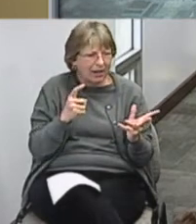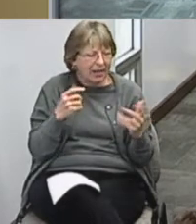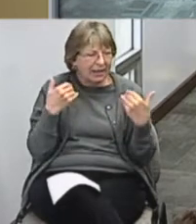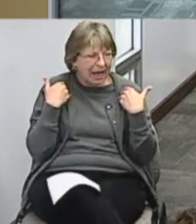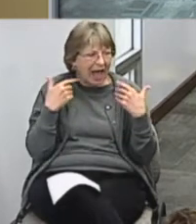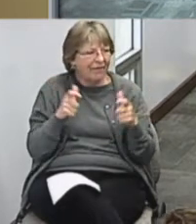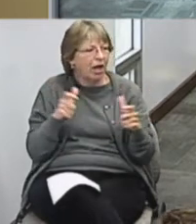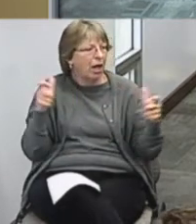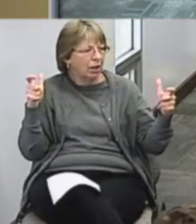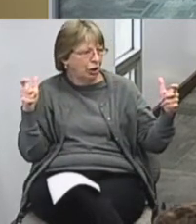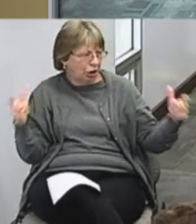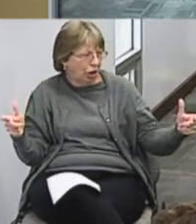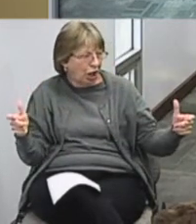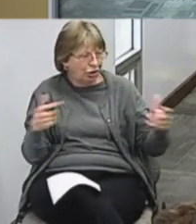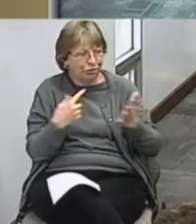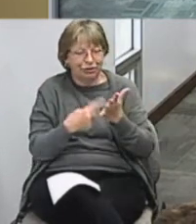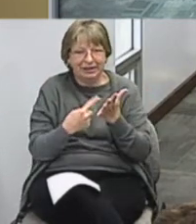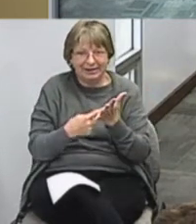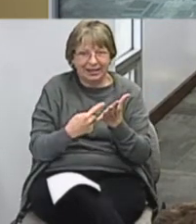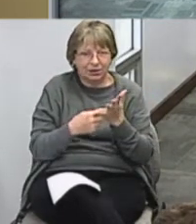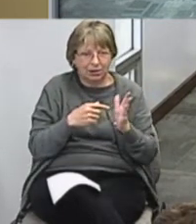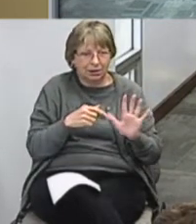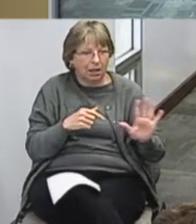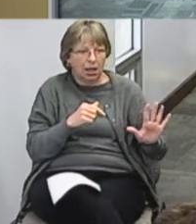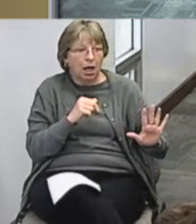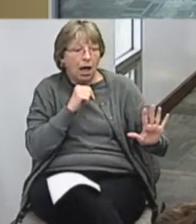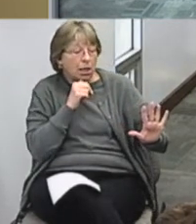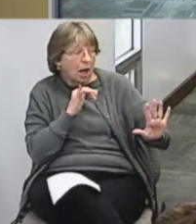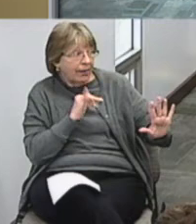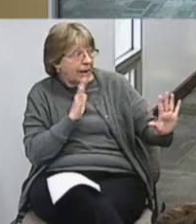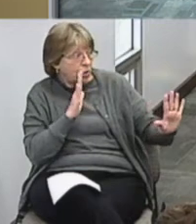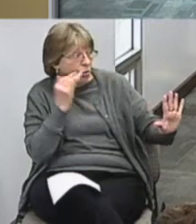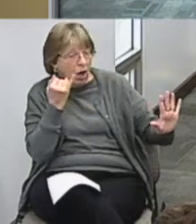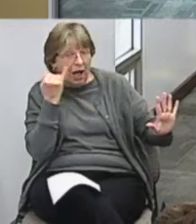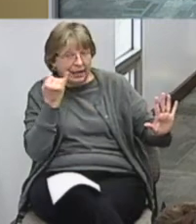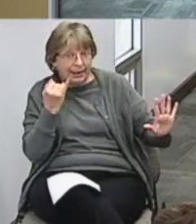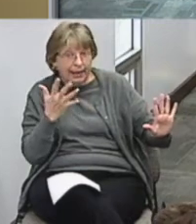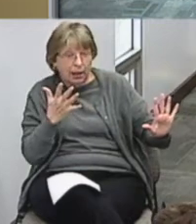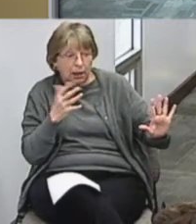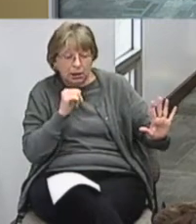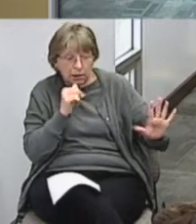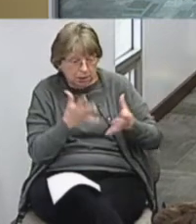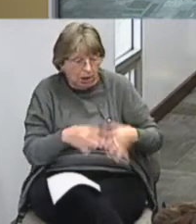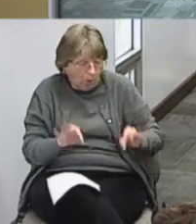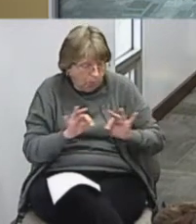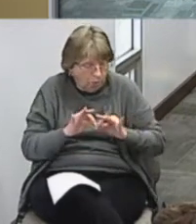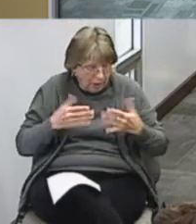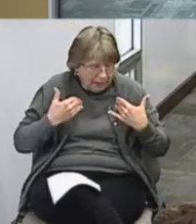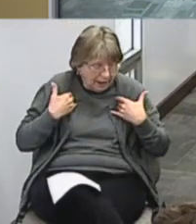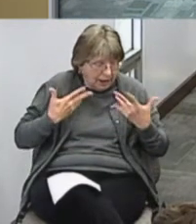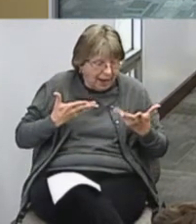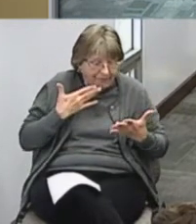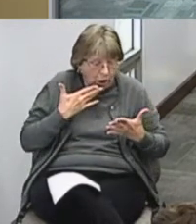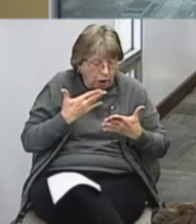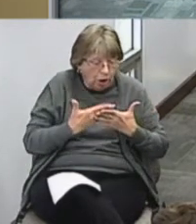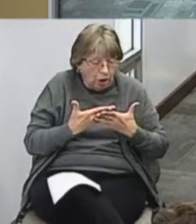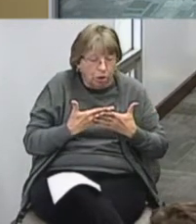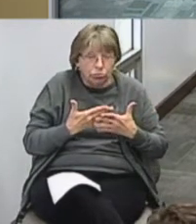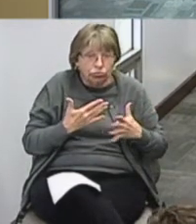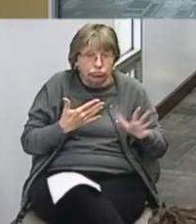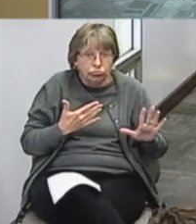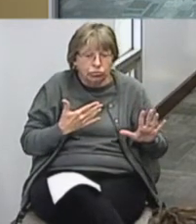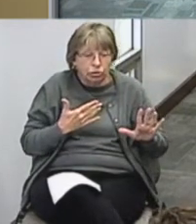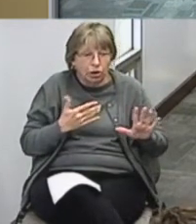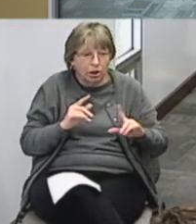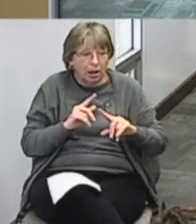input on this. Not that your idea doesn't have merit. It's a great idea. You've put a lot of work into it. You never come here with